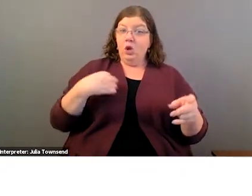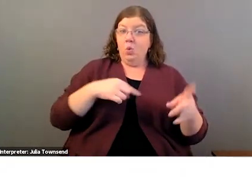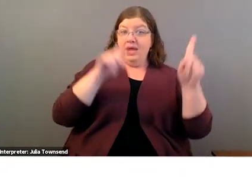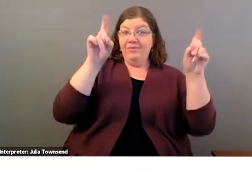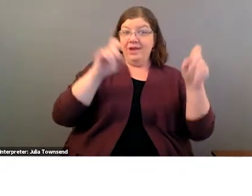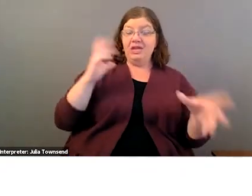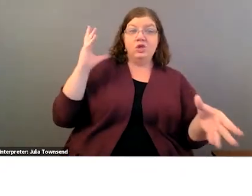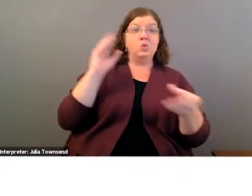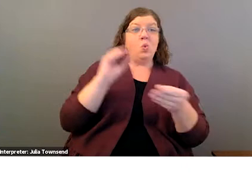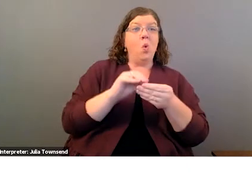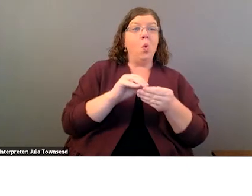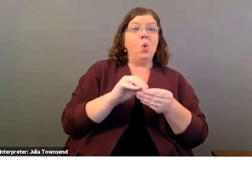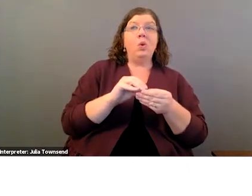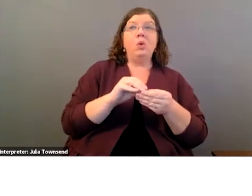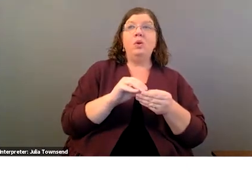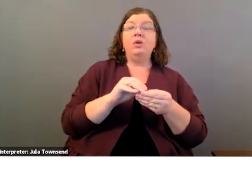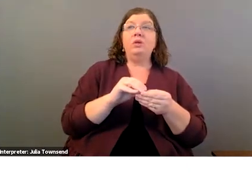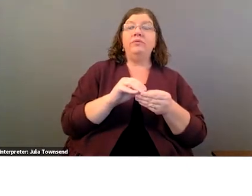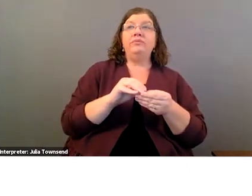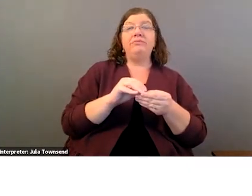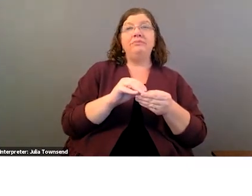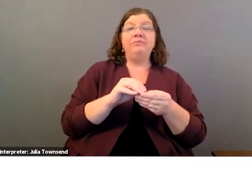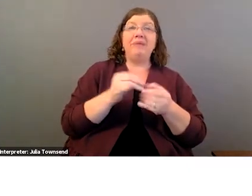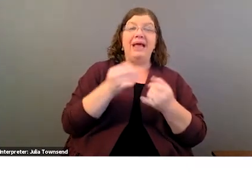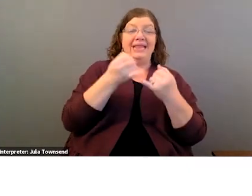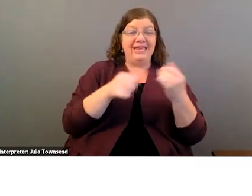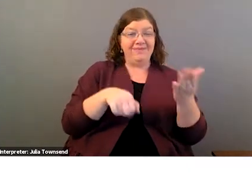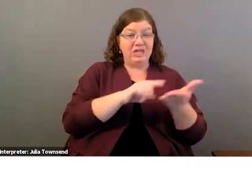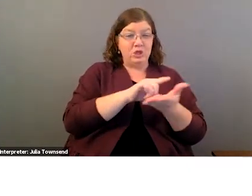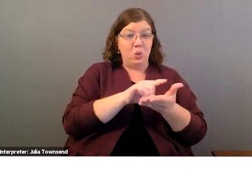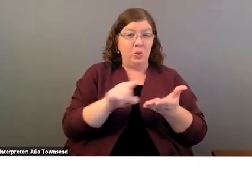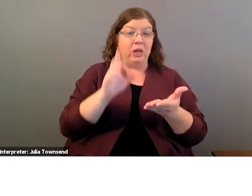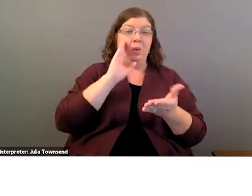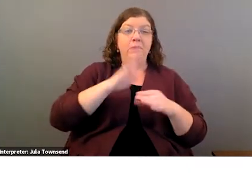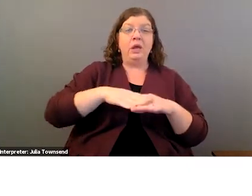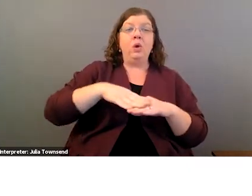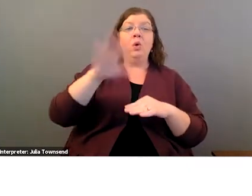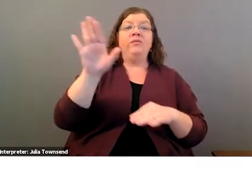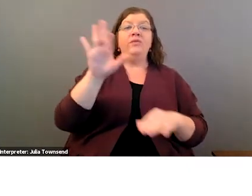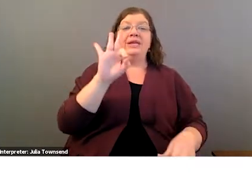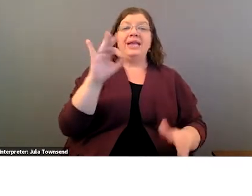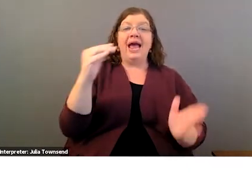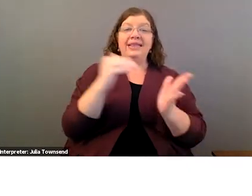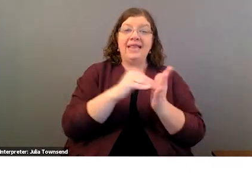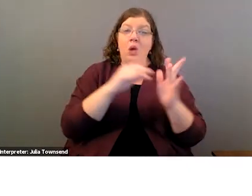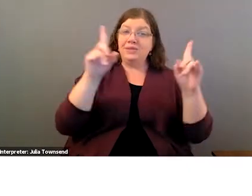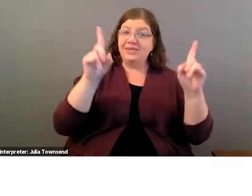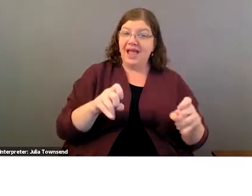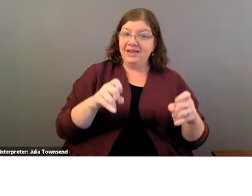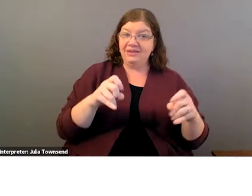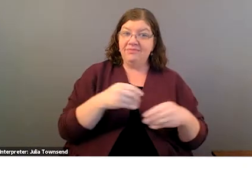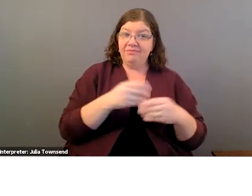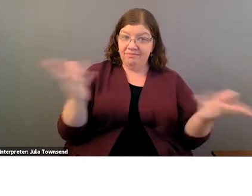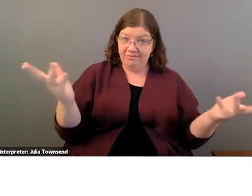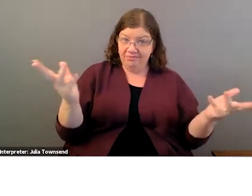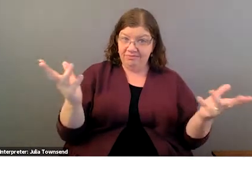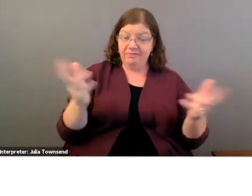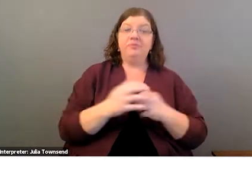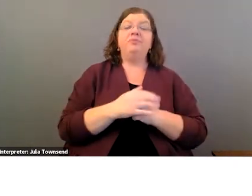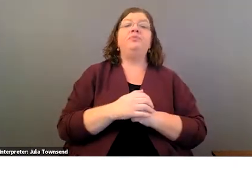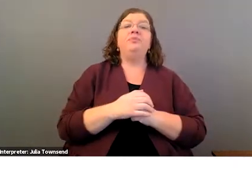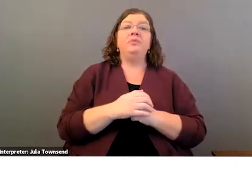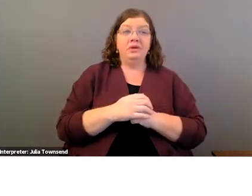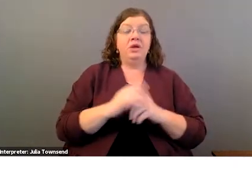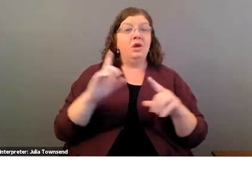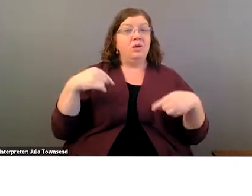of almost, I would say by the end of this week, it will be well over 9,000 tests will have been given. So